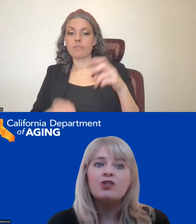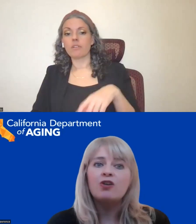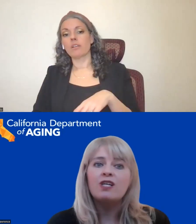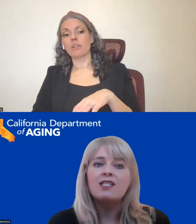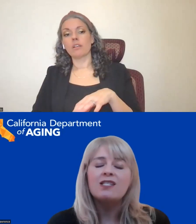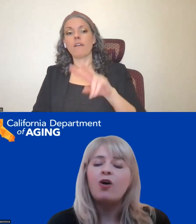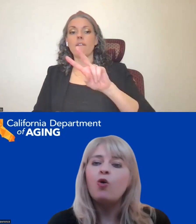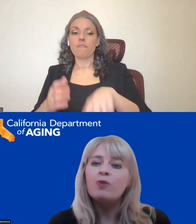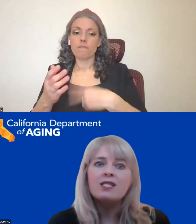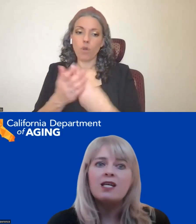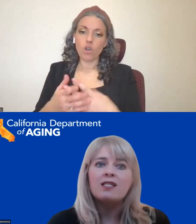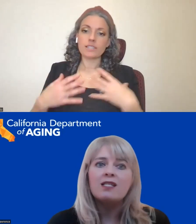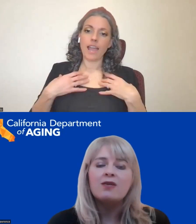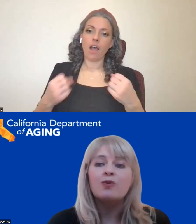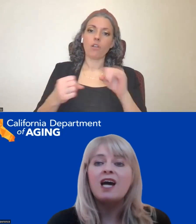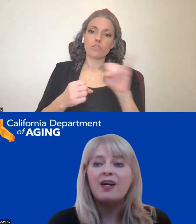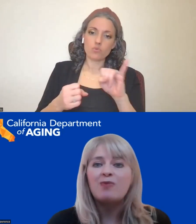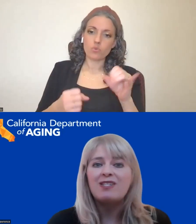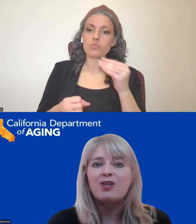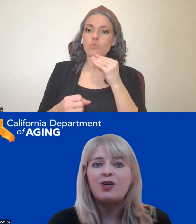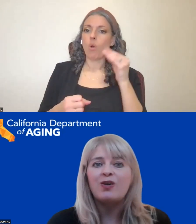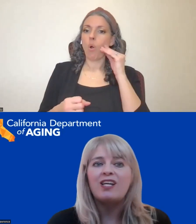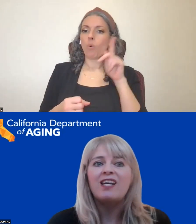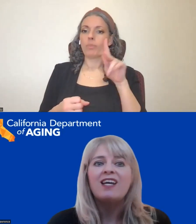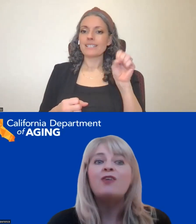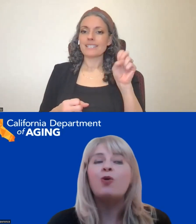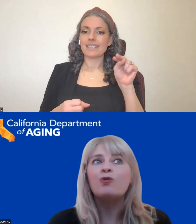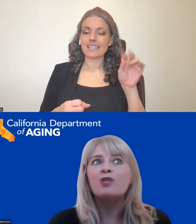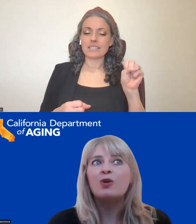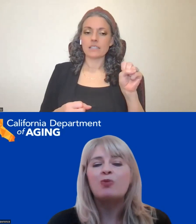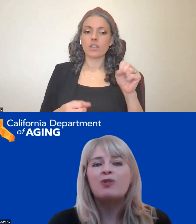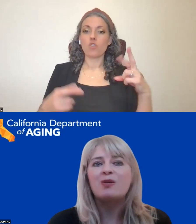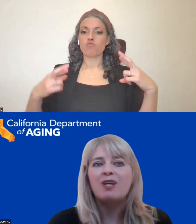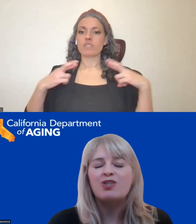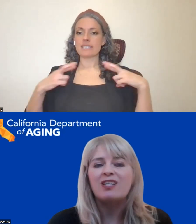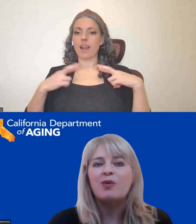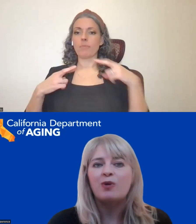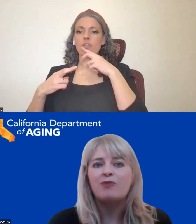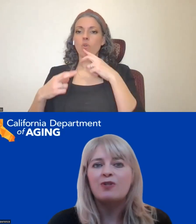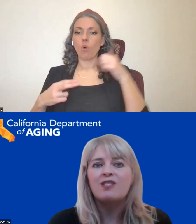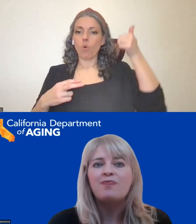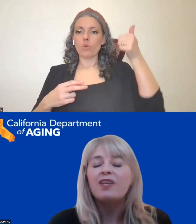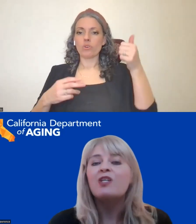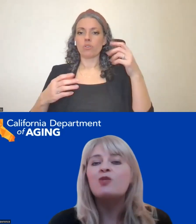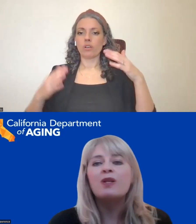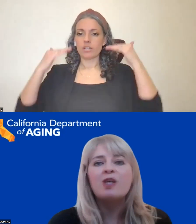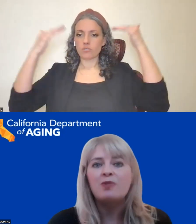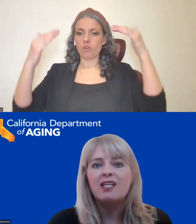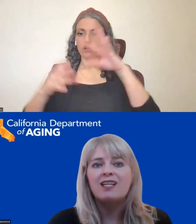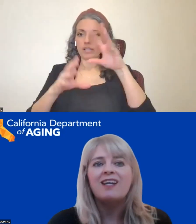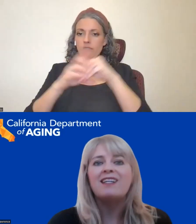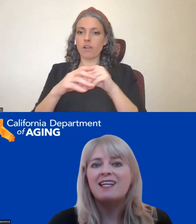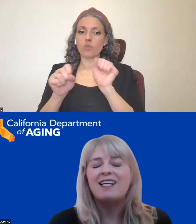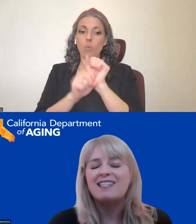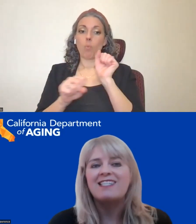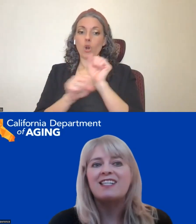health insurance, homelessness, retirement security, and older adult participation in the workforce, as well as